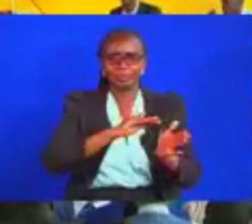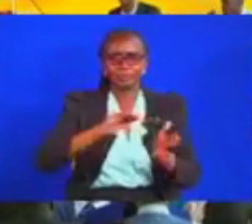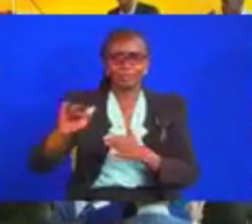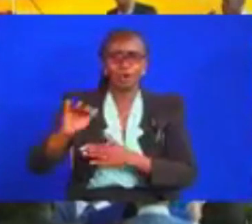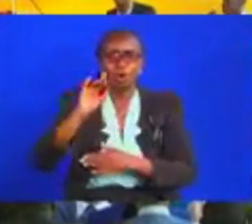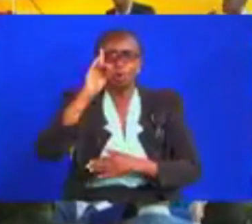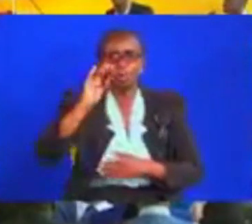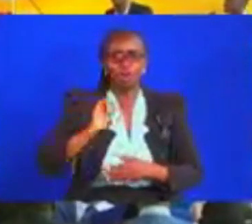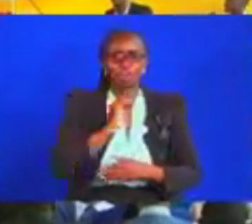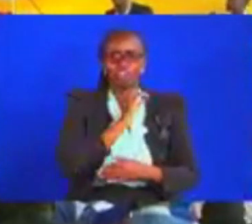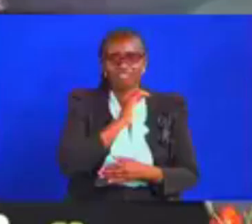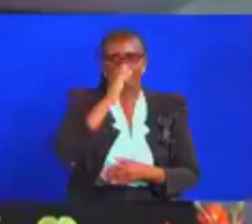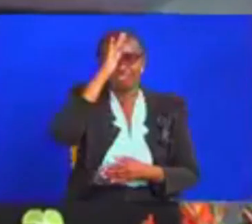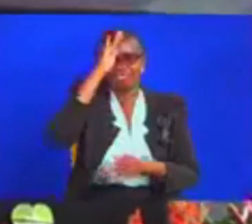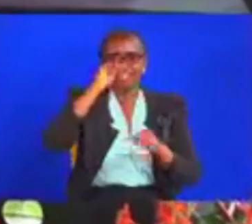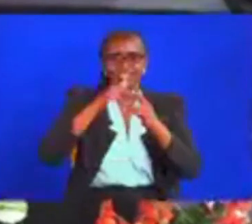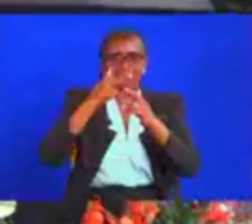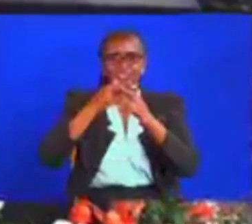faith,